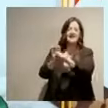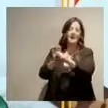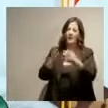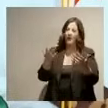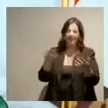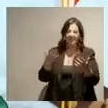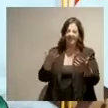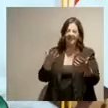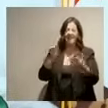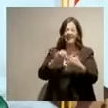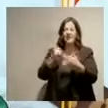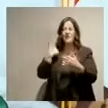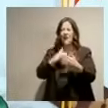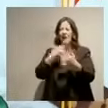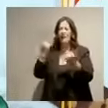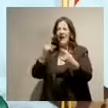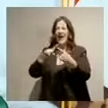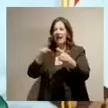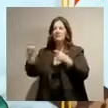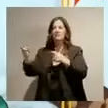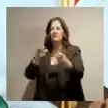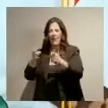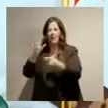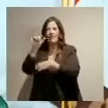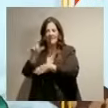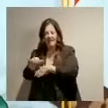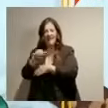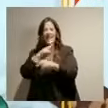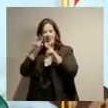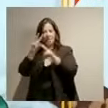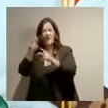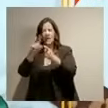why we need to tackle them. Another reason I'm looking forward to